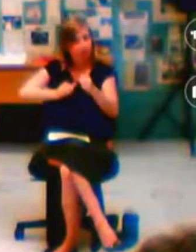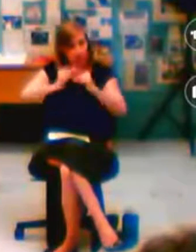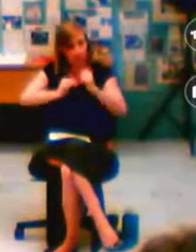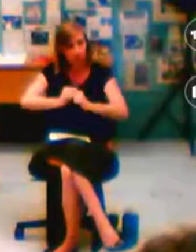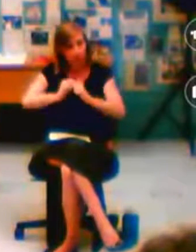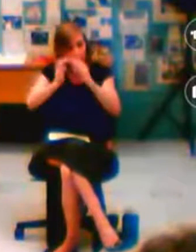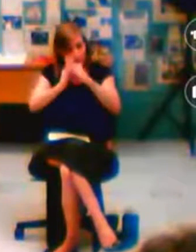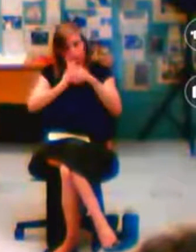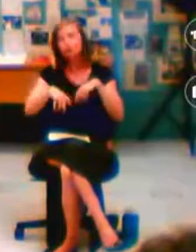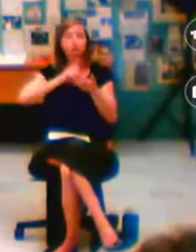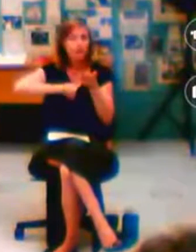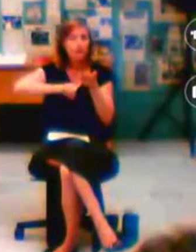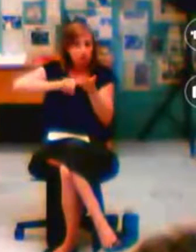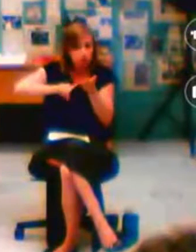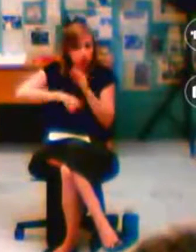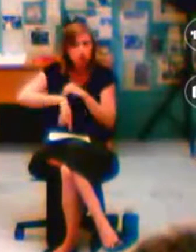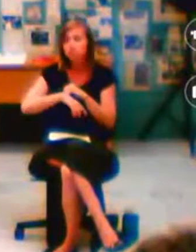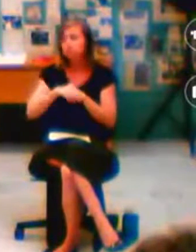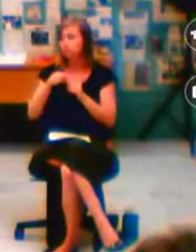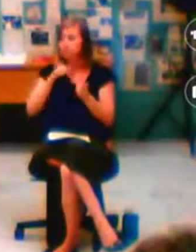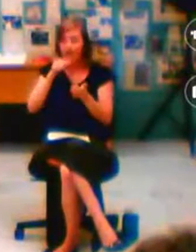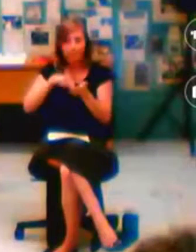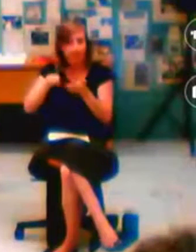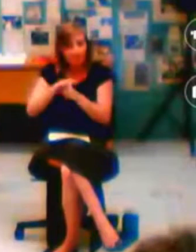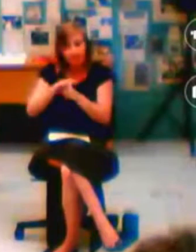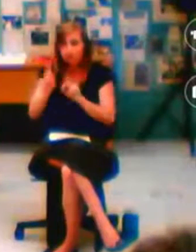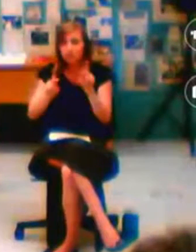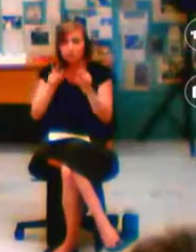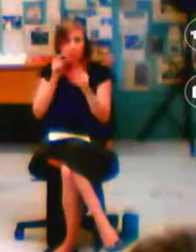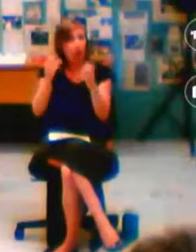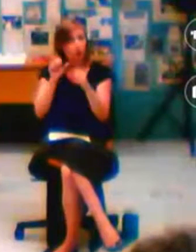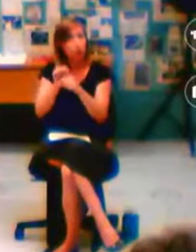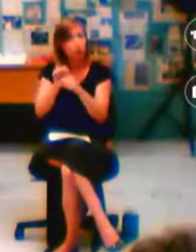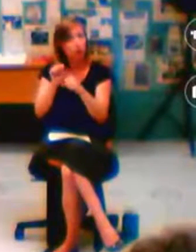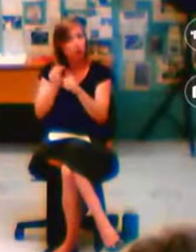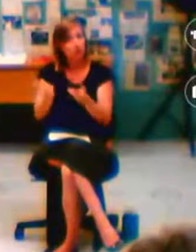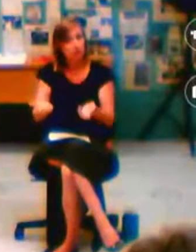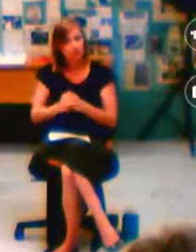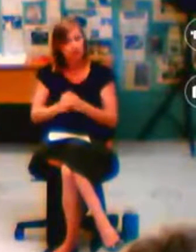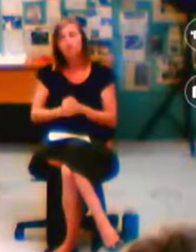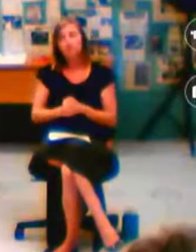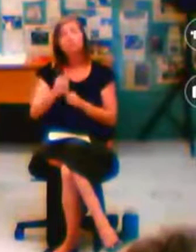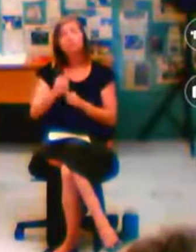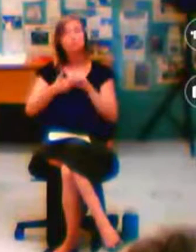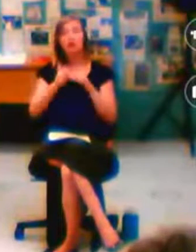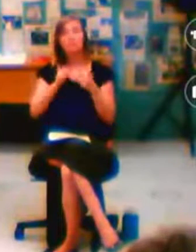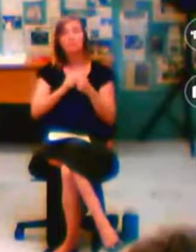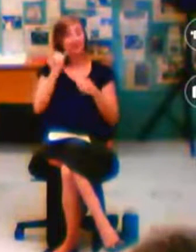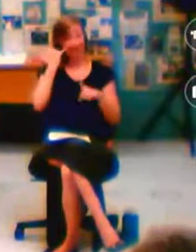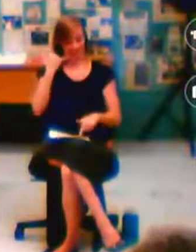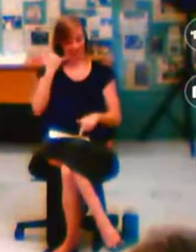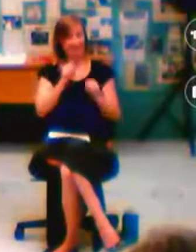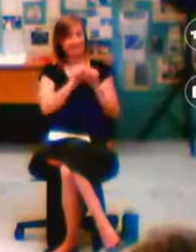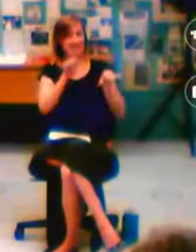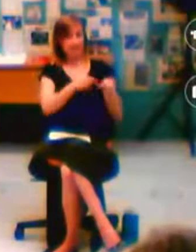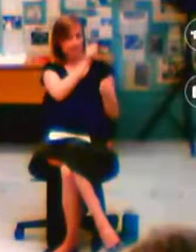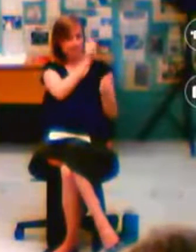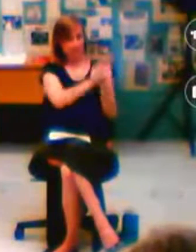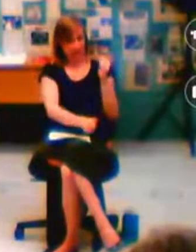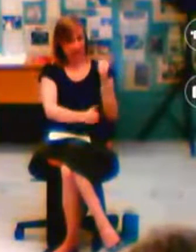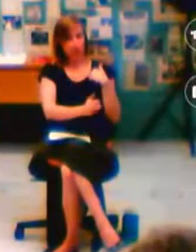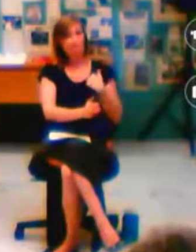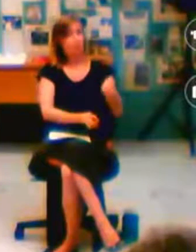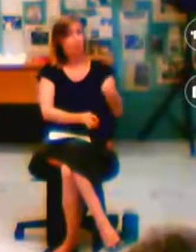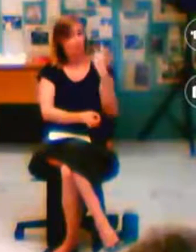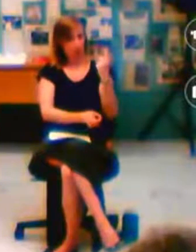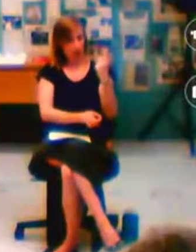places, they are really struggling because government simply doesn't pay enough. It doesn't cover capital costs. It doesn't cover research costs.